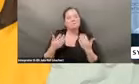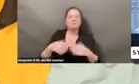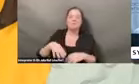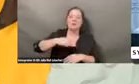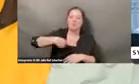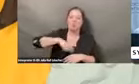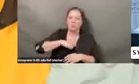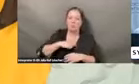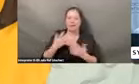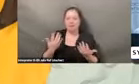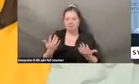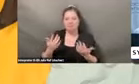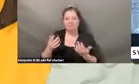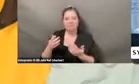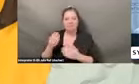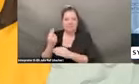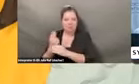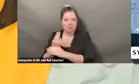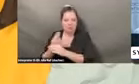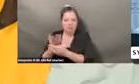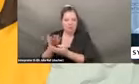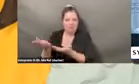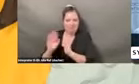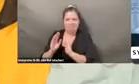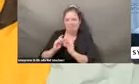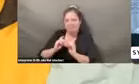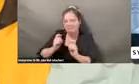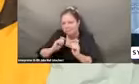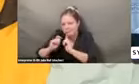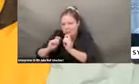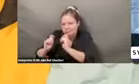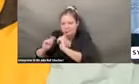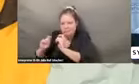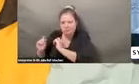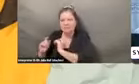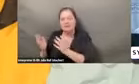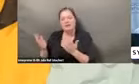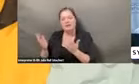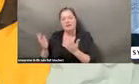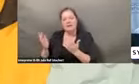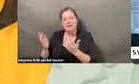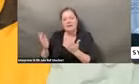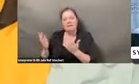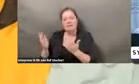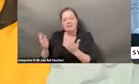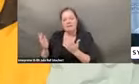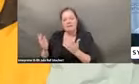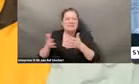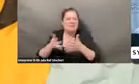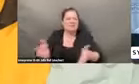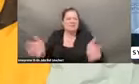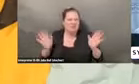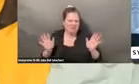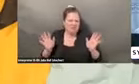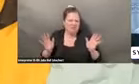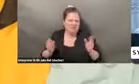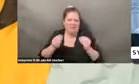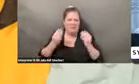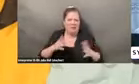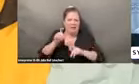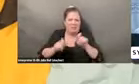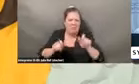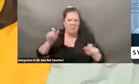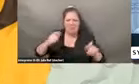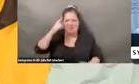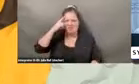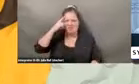with end users, but really that's a broader perspective of many people thinking that I don't know enough and I'm not